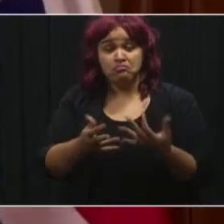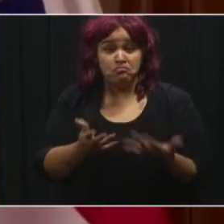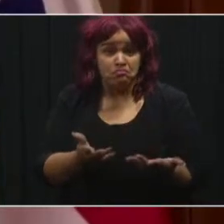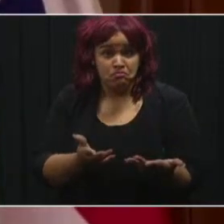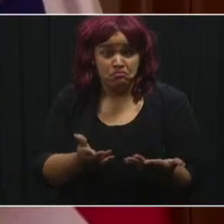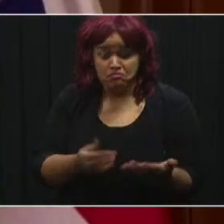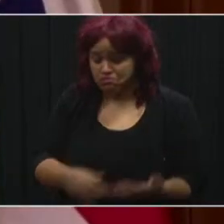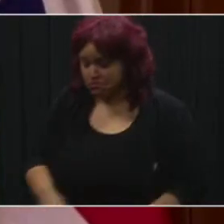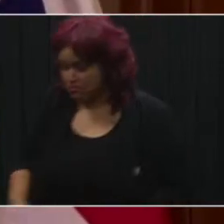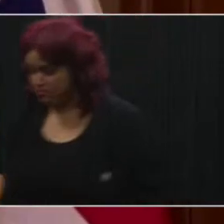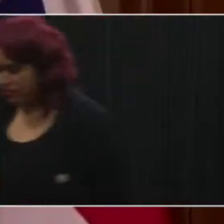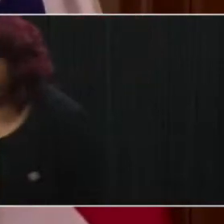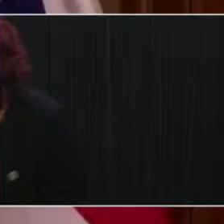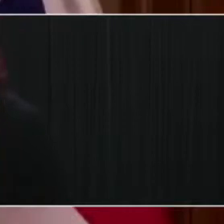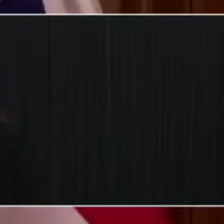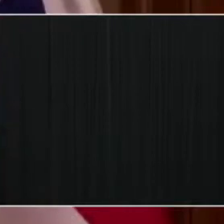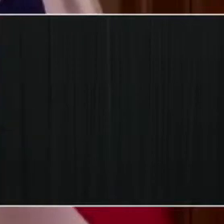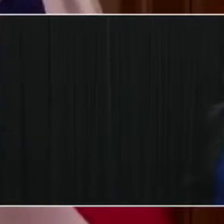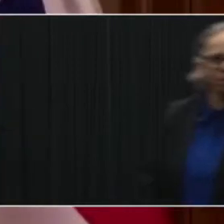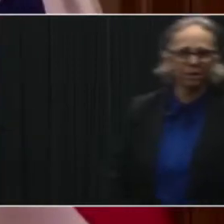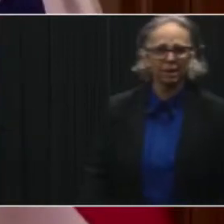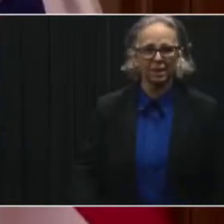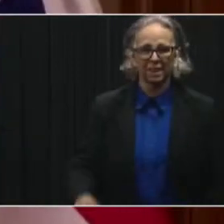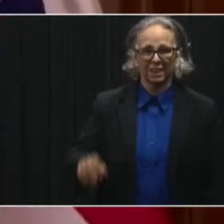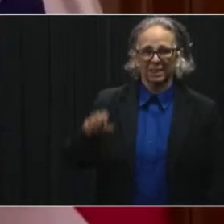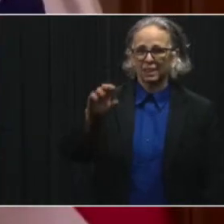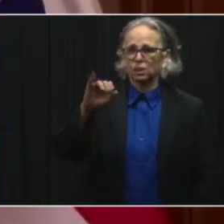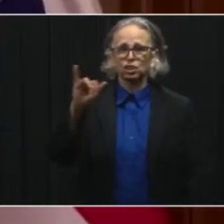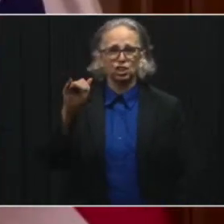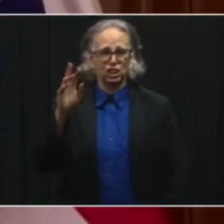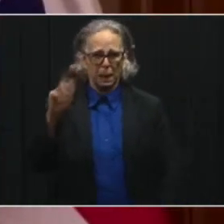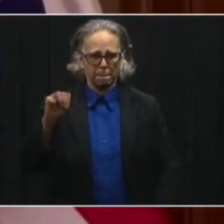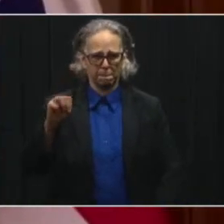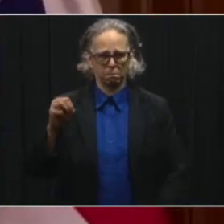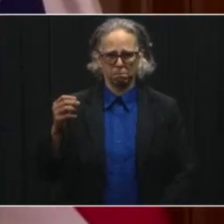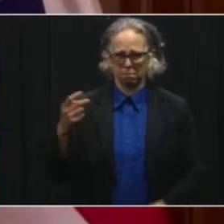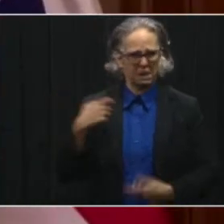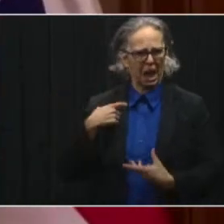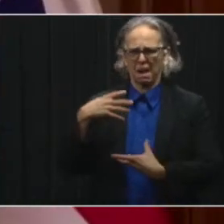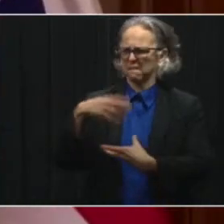Jim, I'm not involved at all in any discussions.